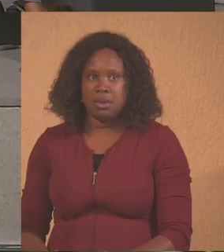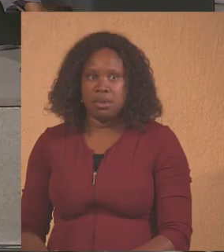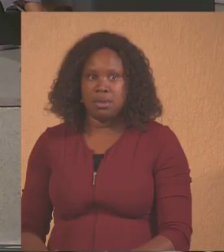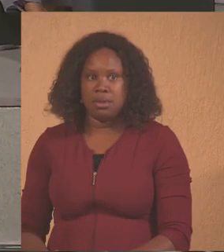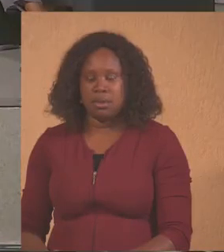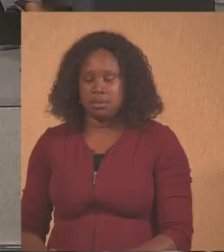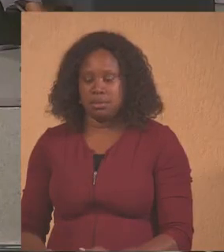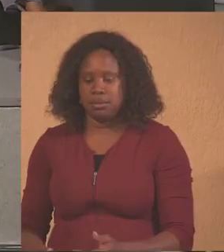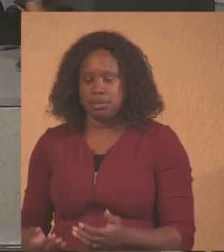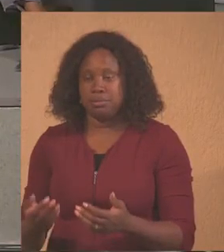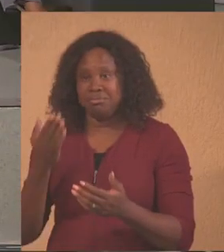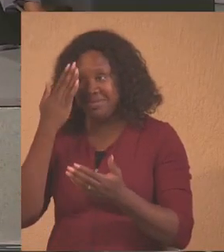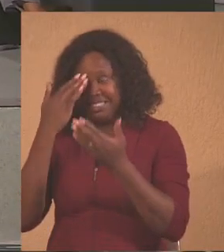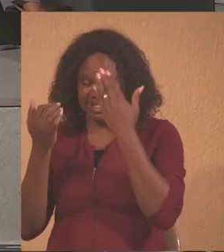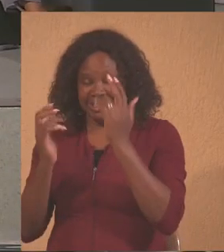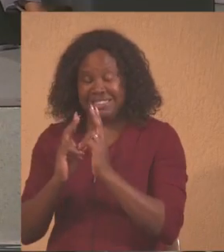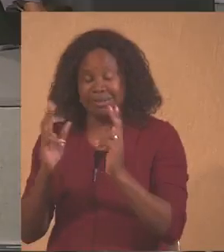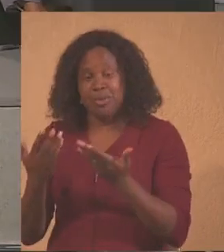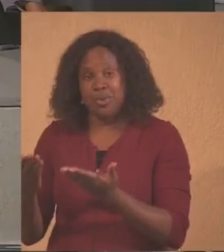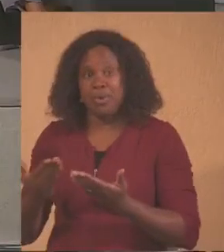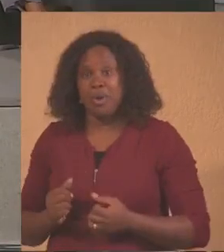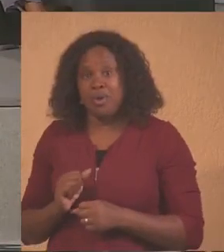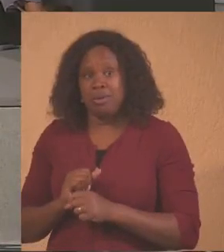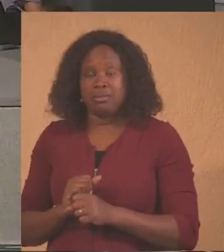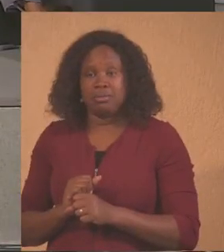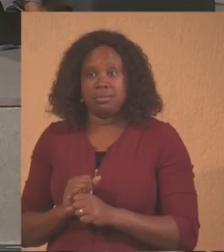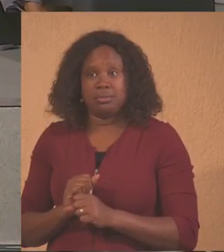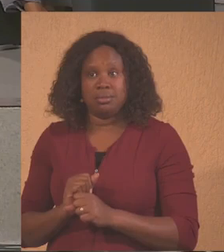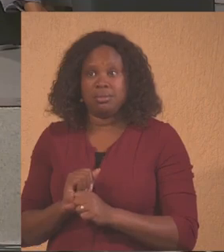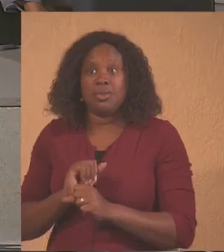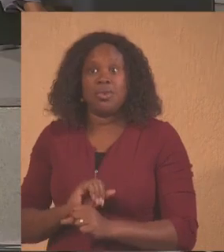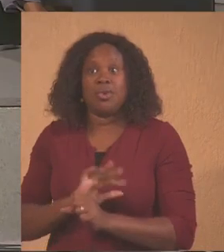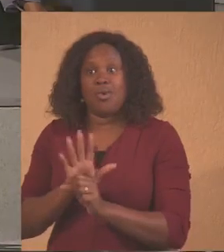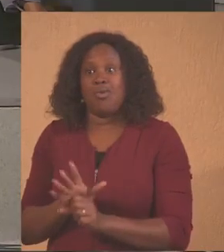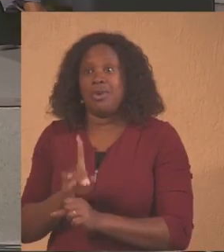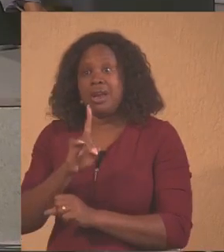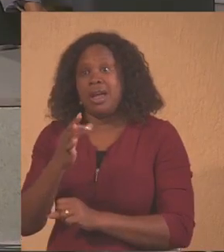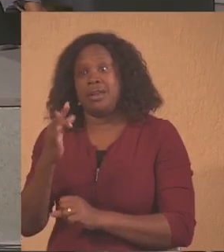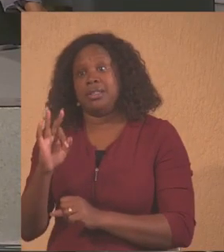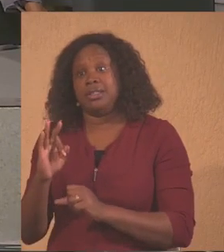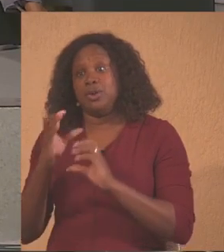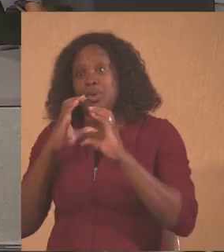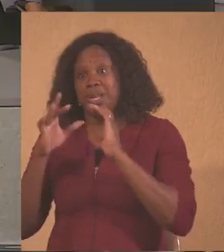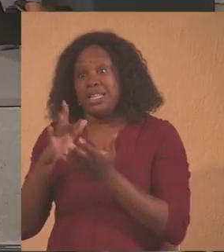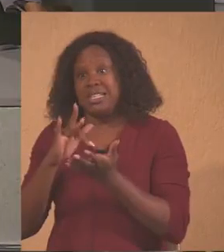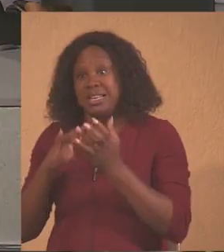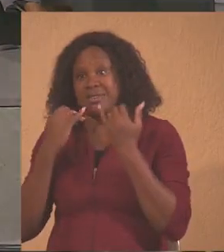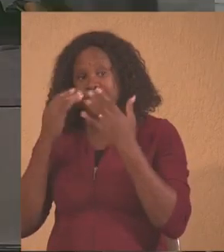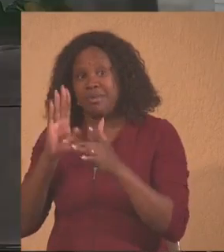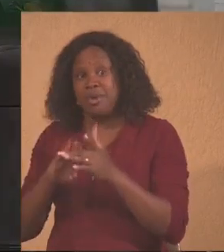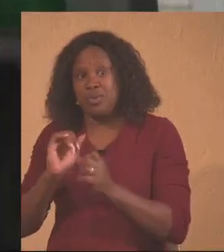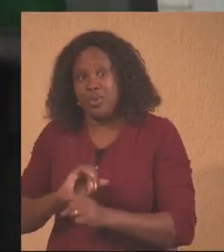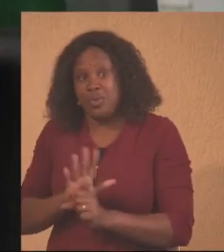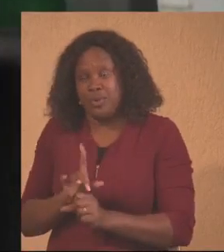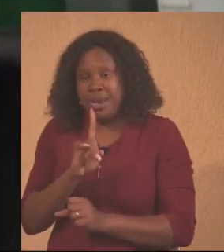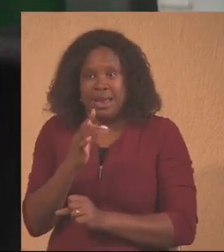Good afternoon, fellow citizens, and welcome to the COVID-19 Communications Center daily 4 o'clock update around COVID-19